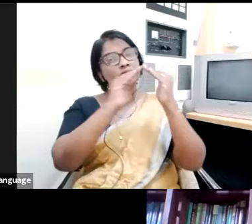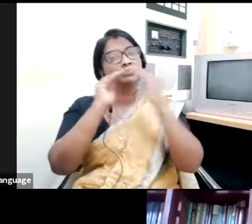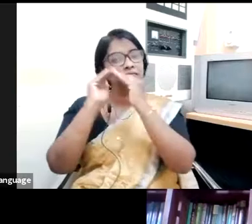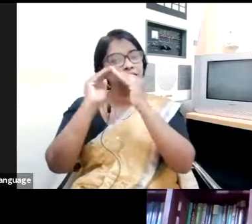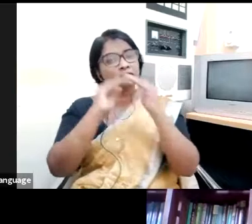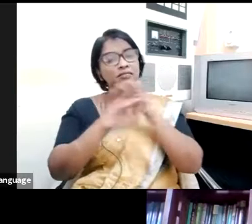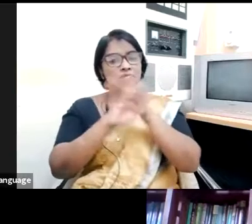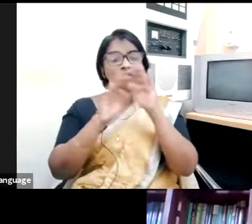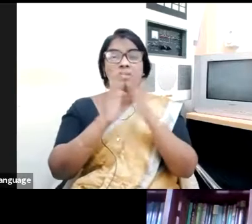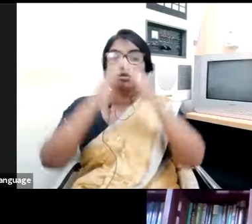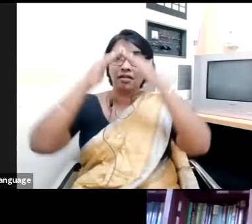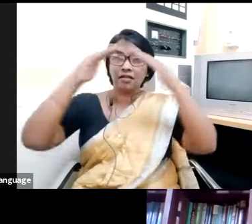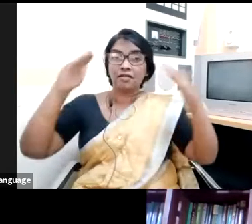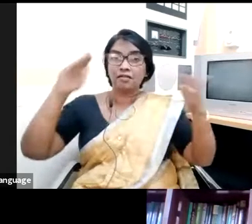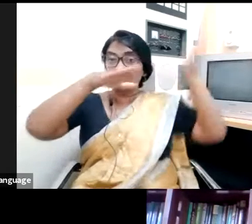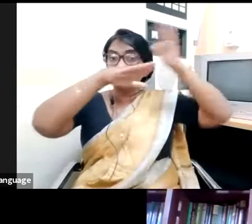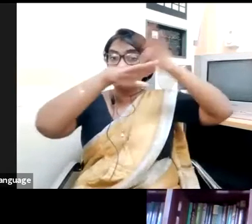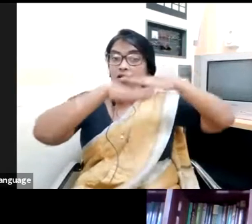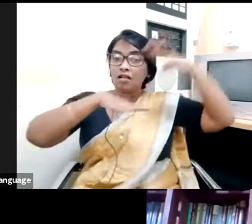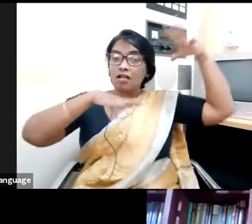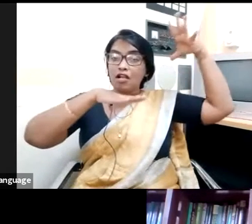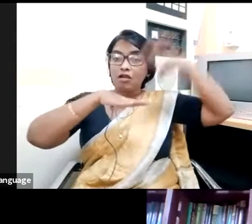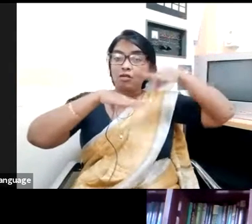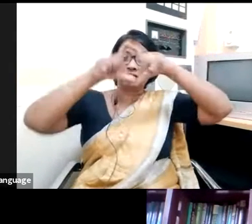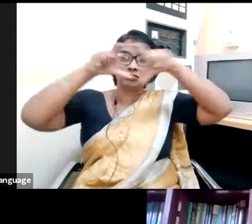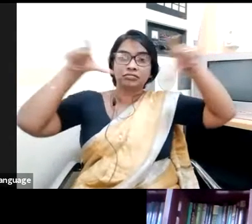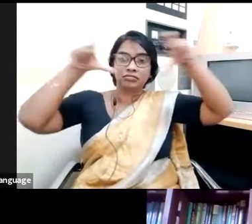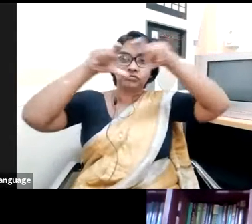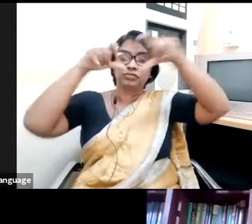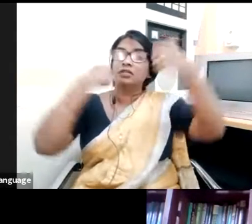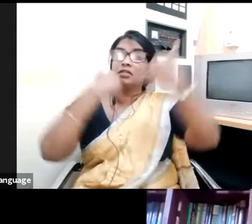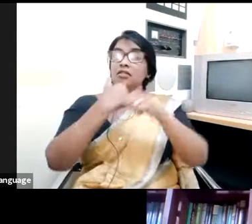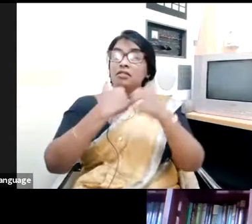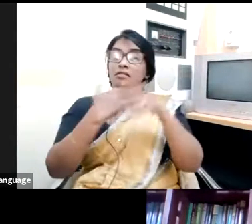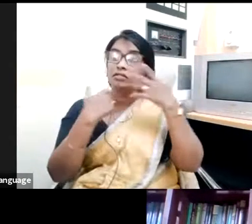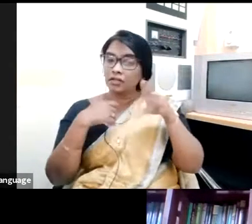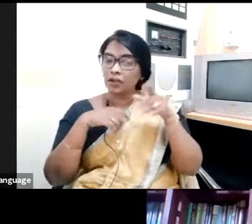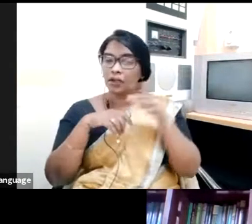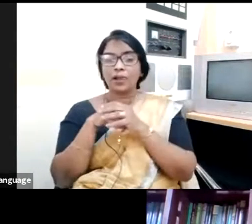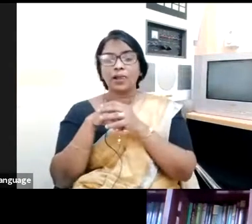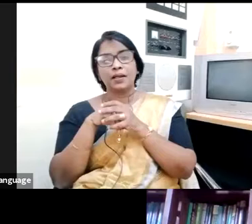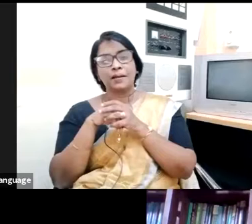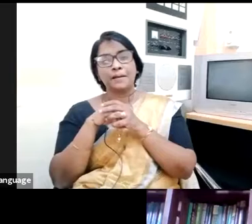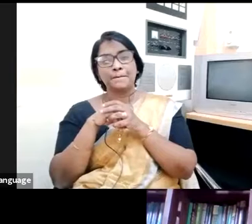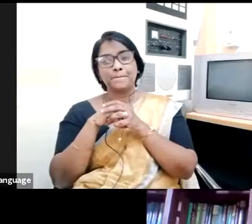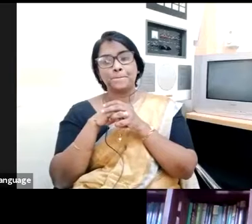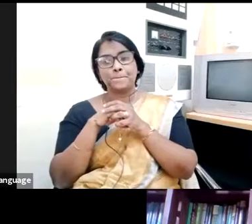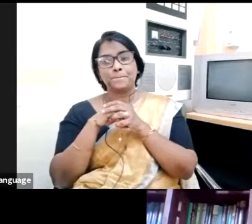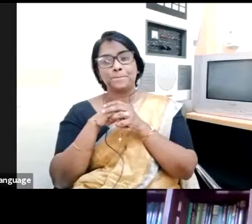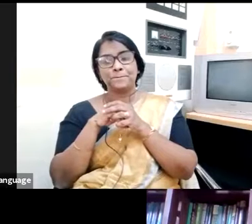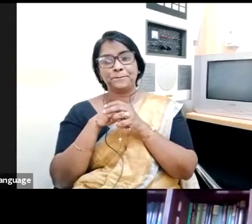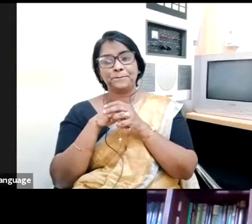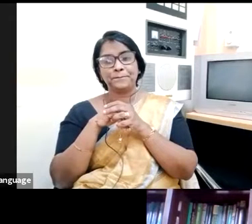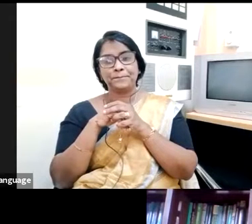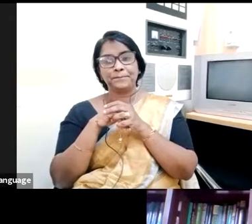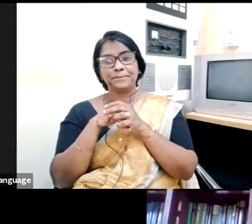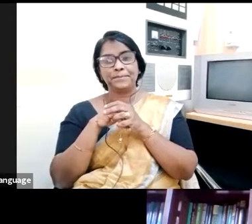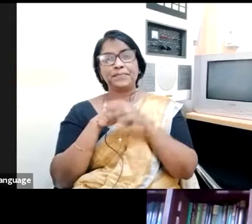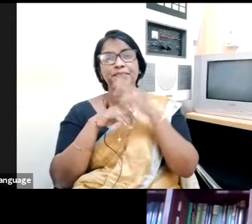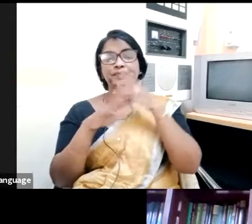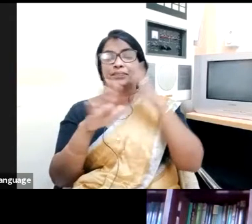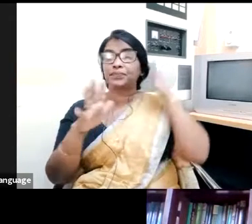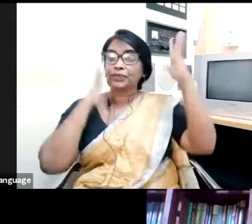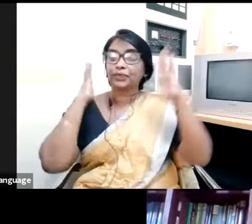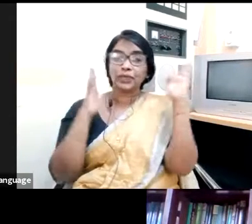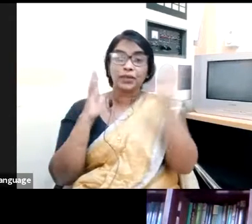target. And also we have signed with International Wind Power Development Company a joint venture to have a wind power project in